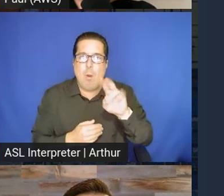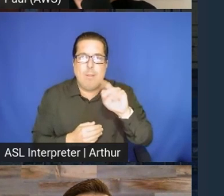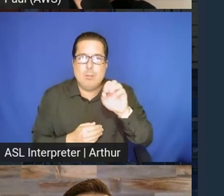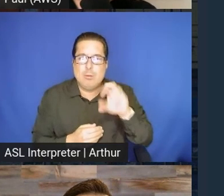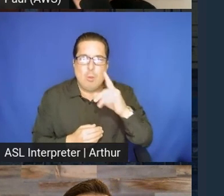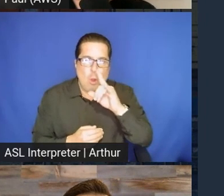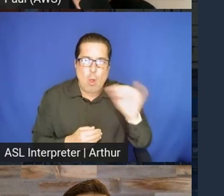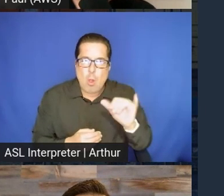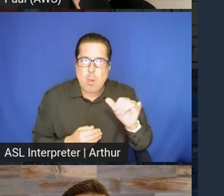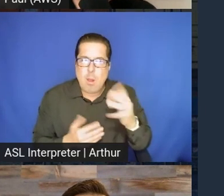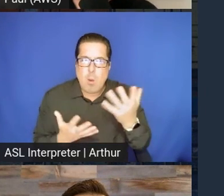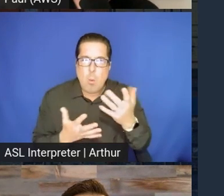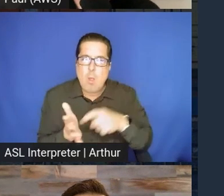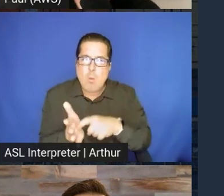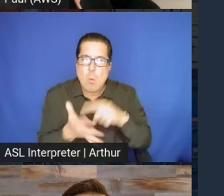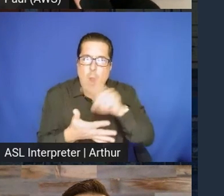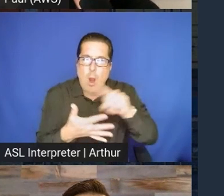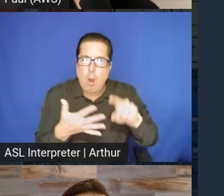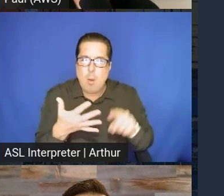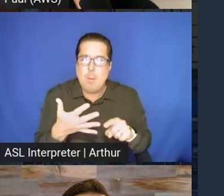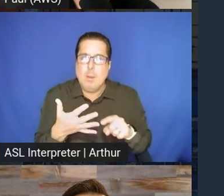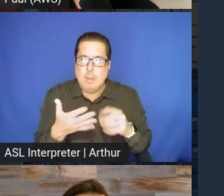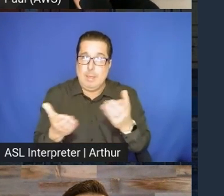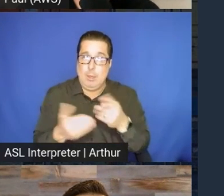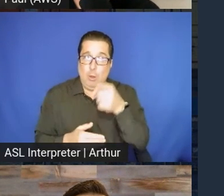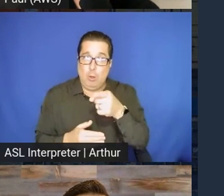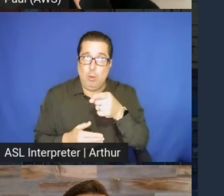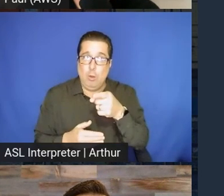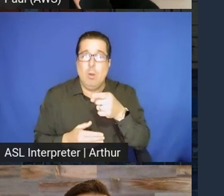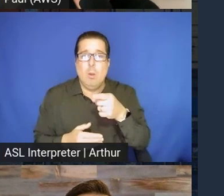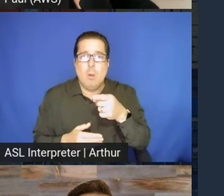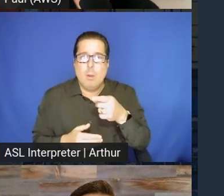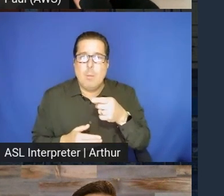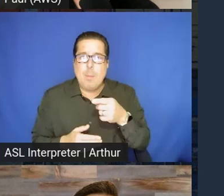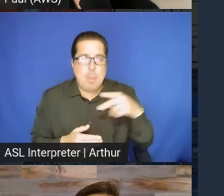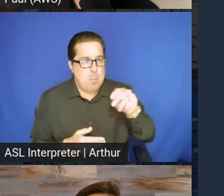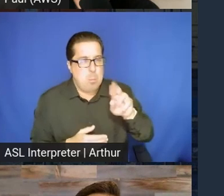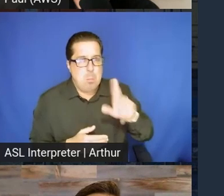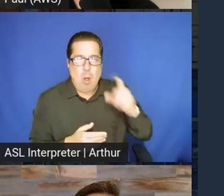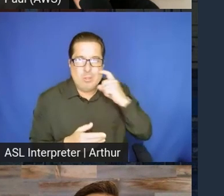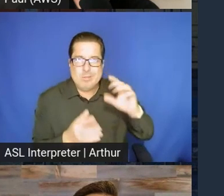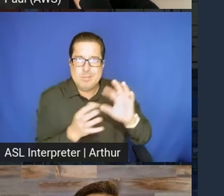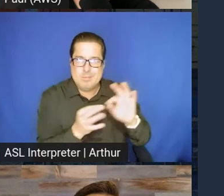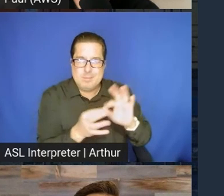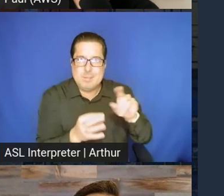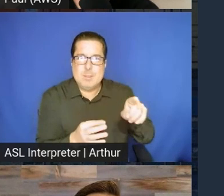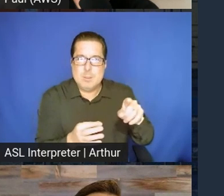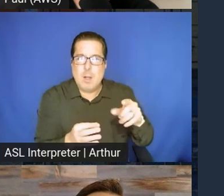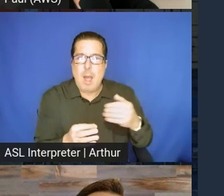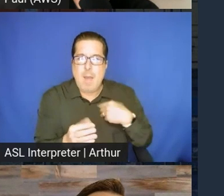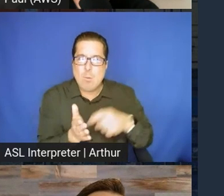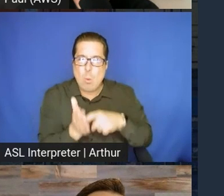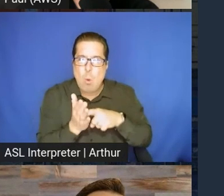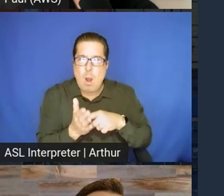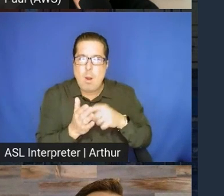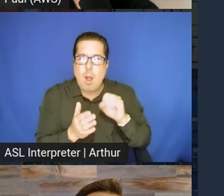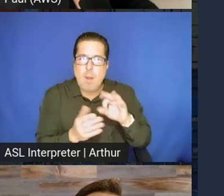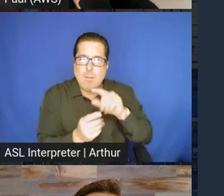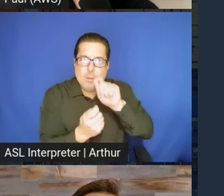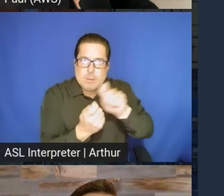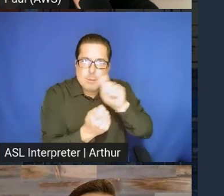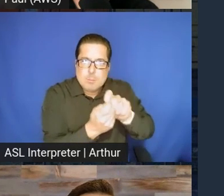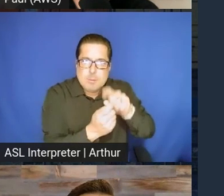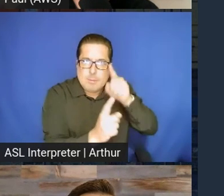requirements. So here we have choices. Let's say your workload, like Paul mentioned, has got the requirements of certain specific